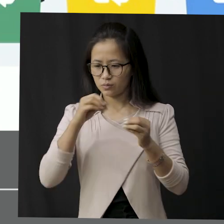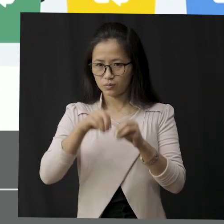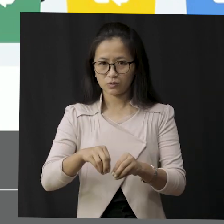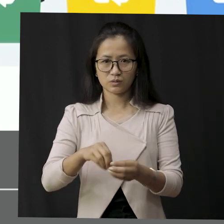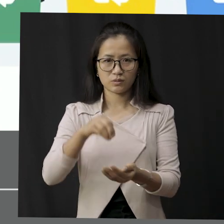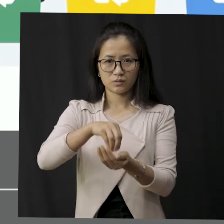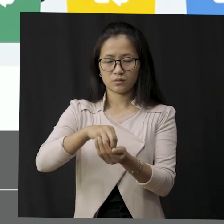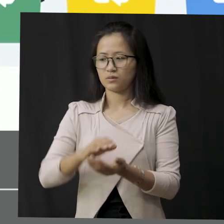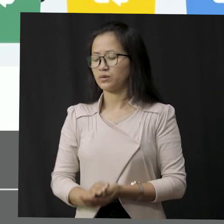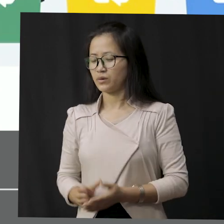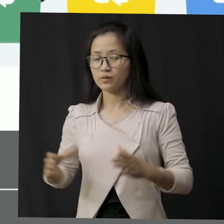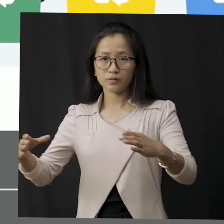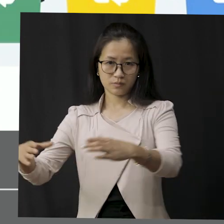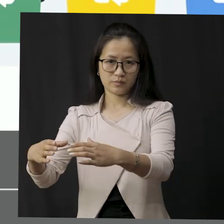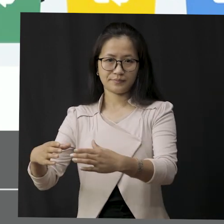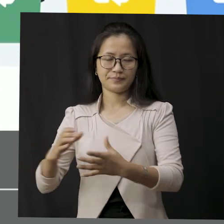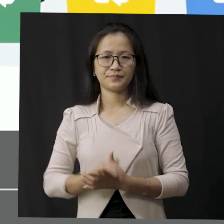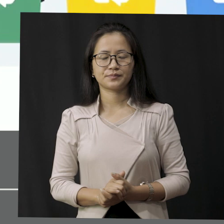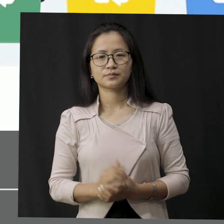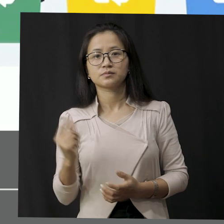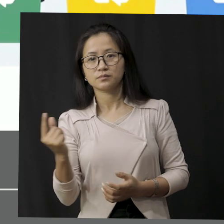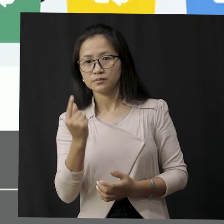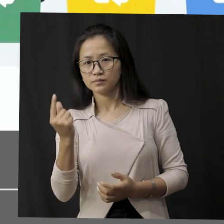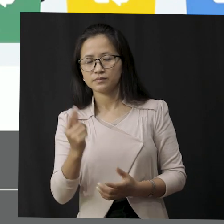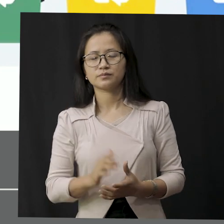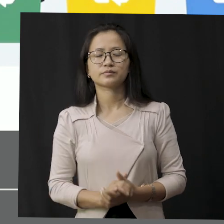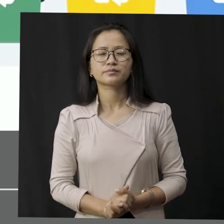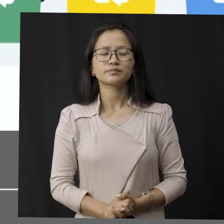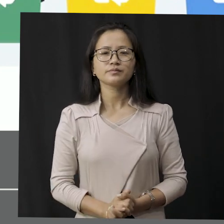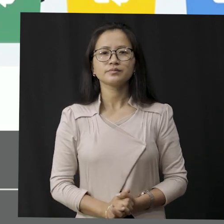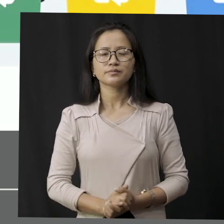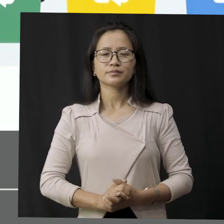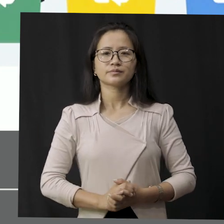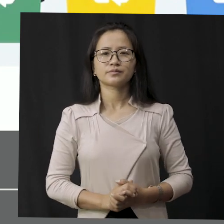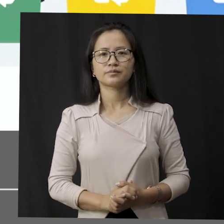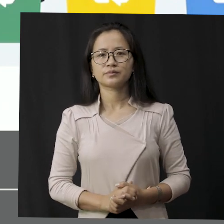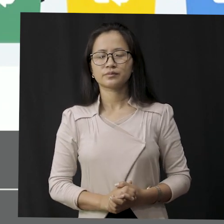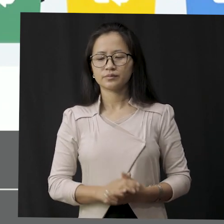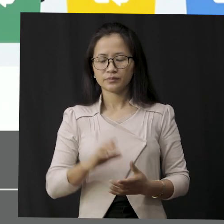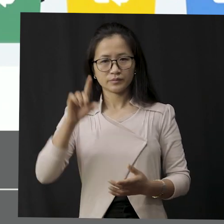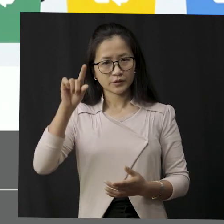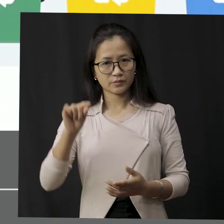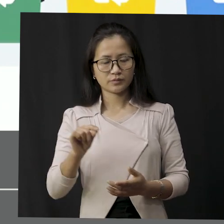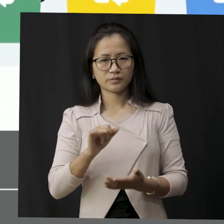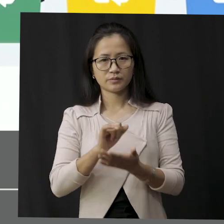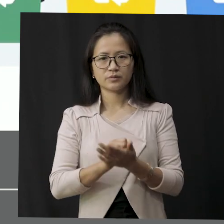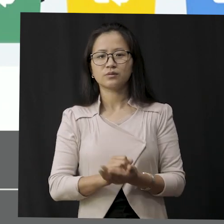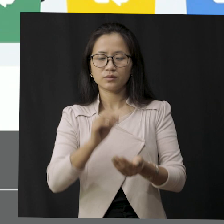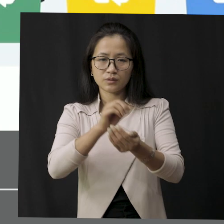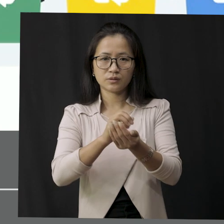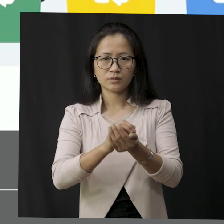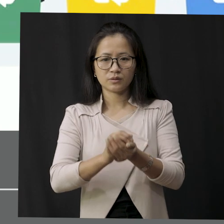in the dustbin, in the waste bin. Okay, by doing that, students, we are